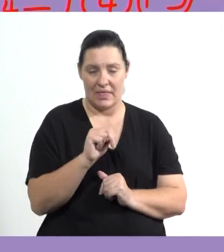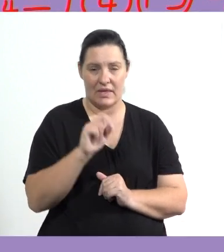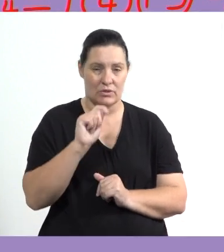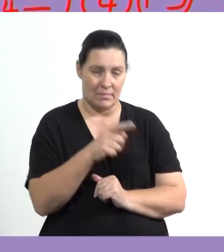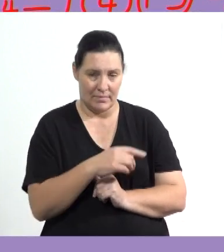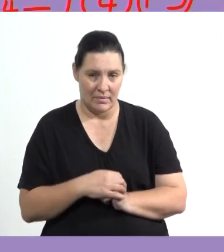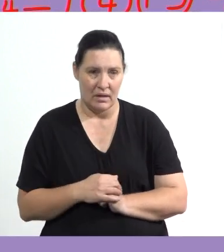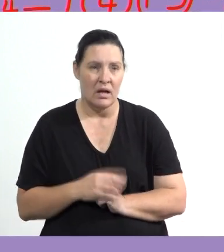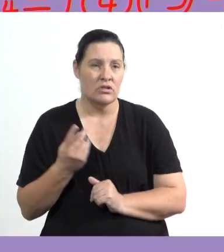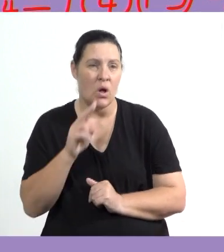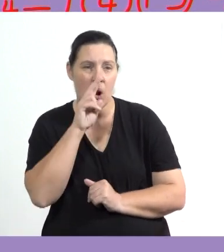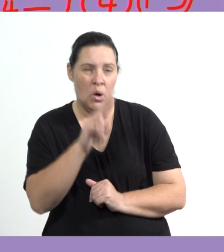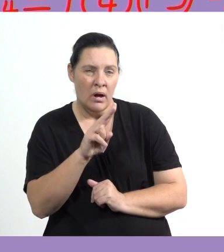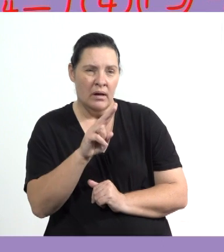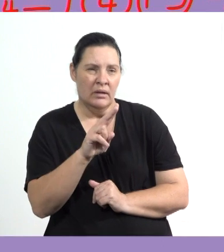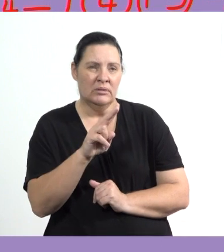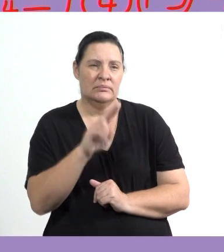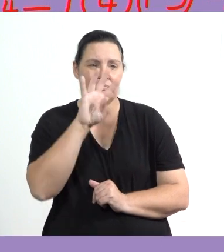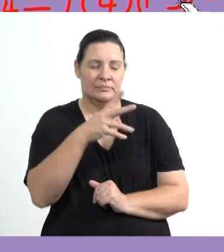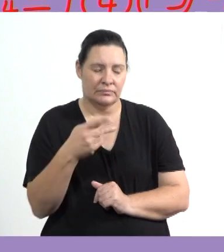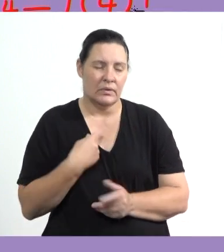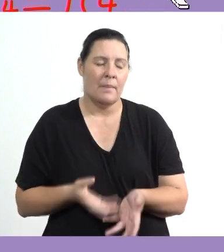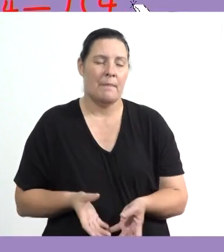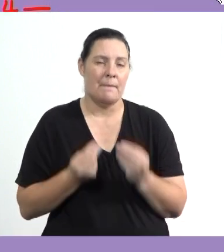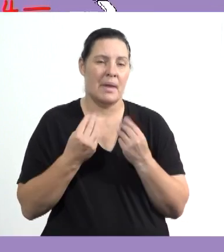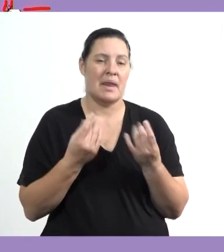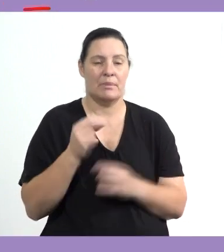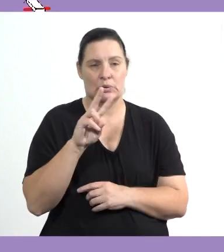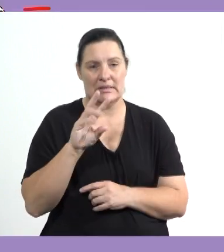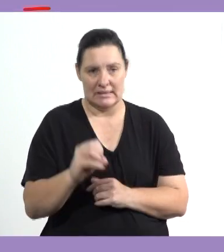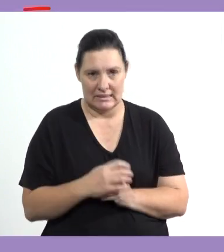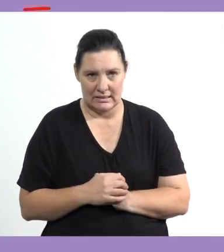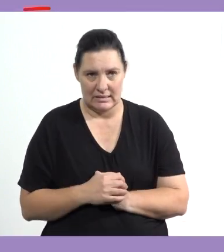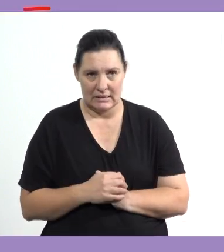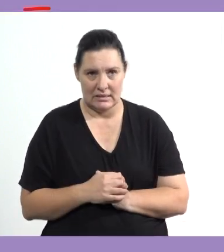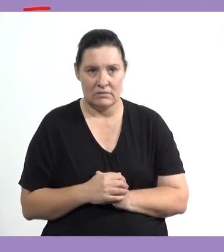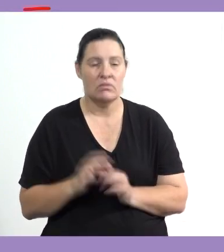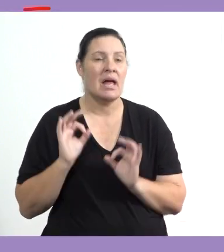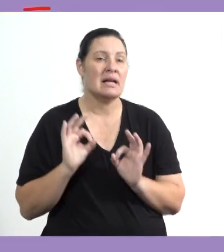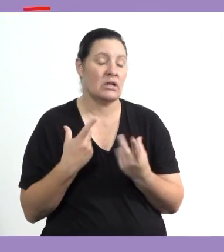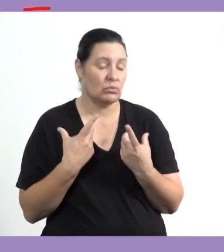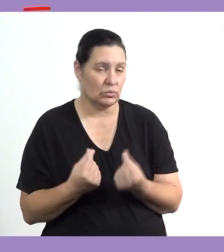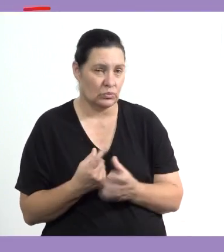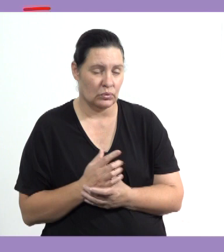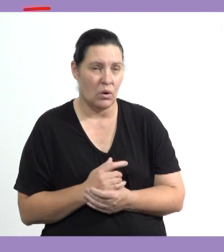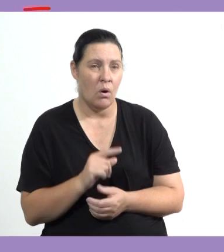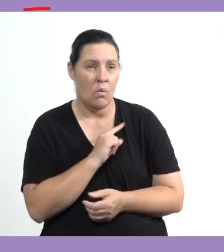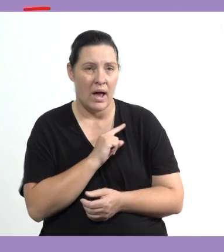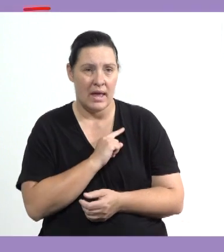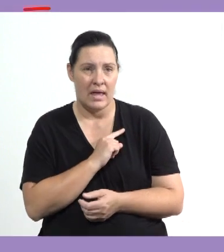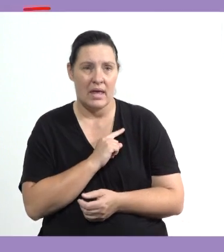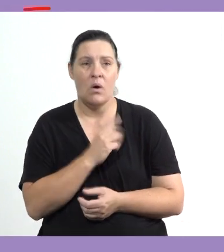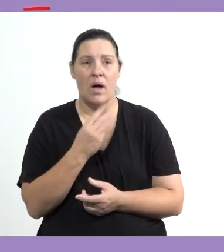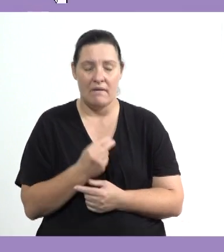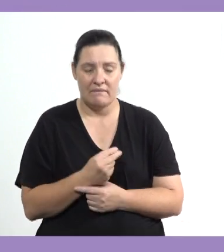nth term. And if we look on the table, it requires us to find the 20th term. So that is exactly what we're going to do, because